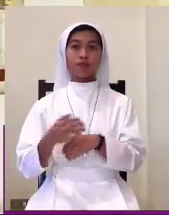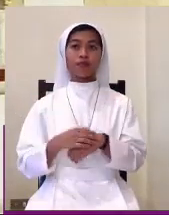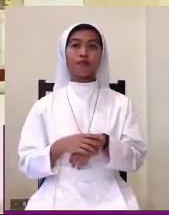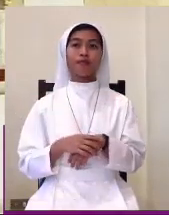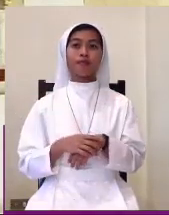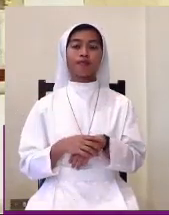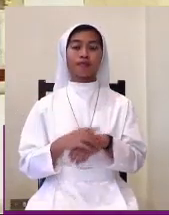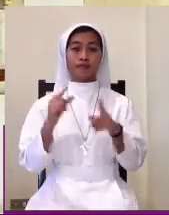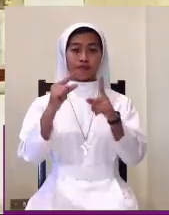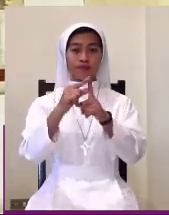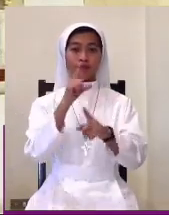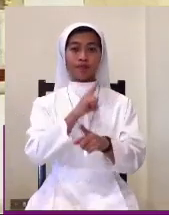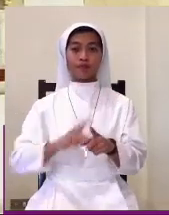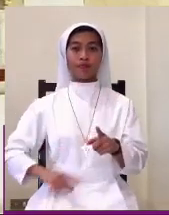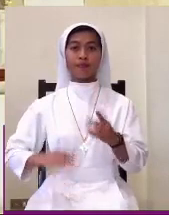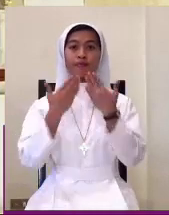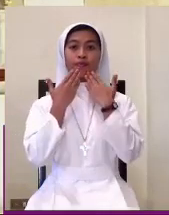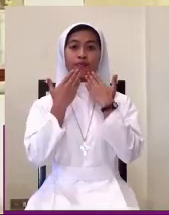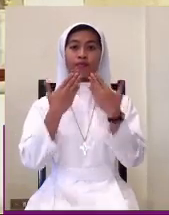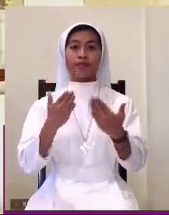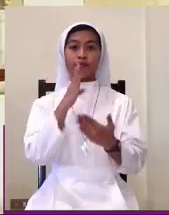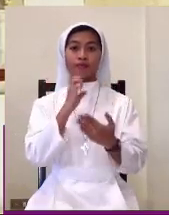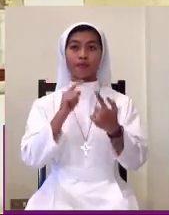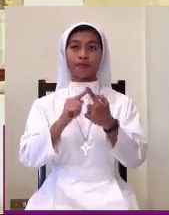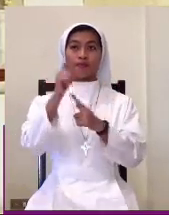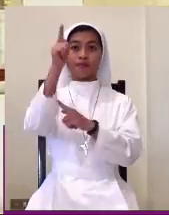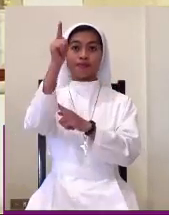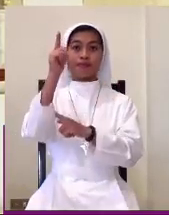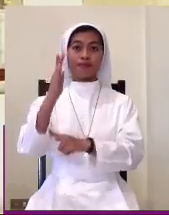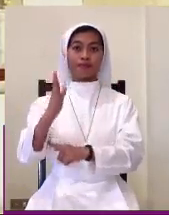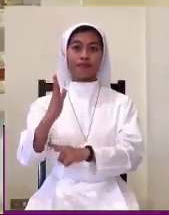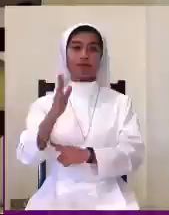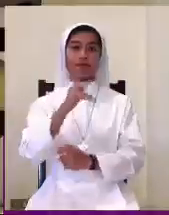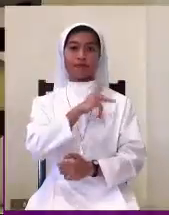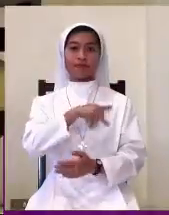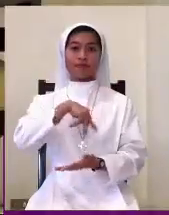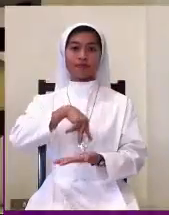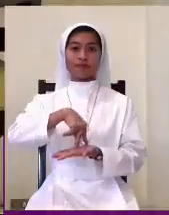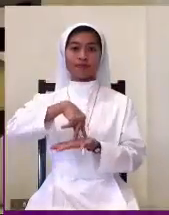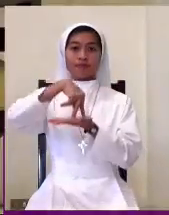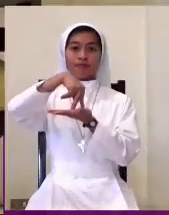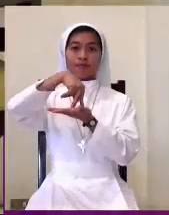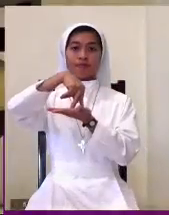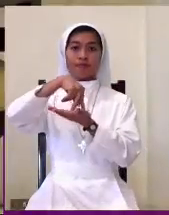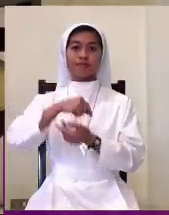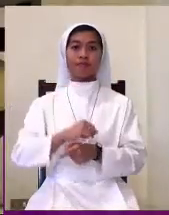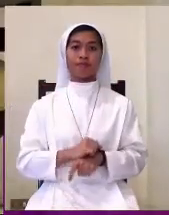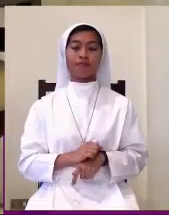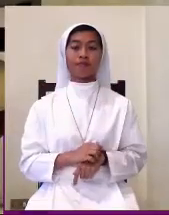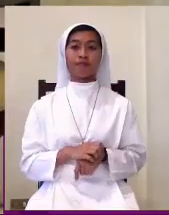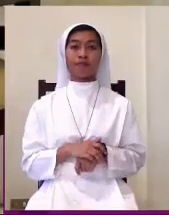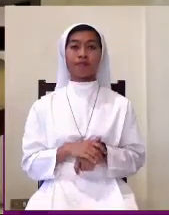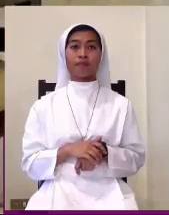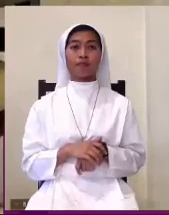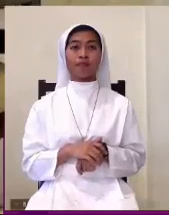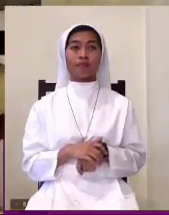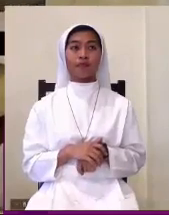Word of the Lord. Thanks be to God. Please all stand to acclaim the Holy Gospel.